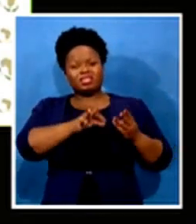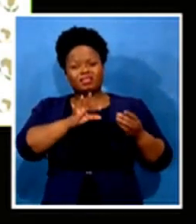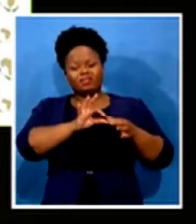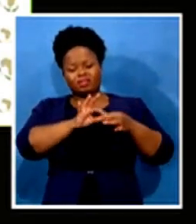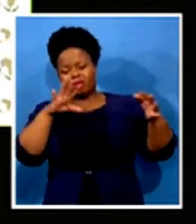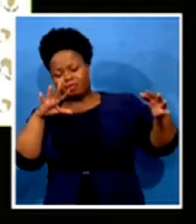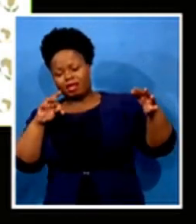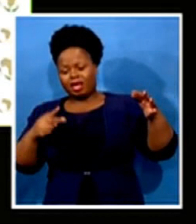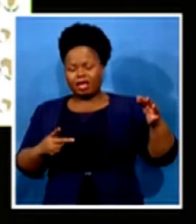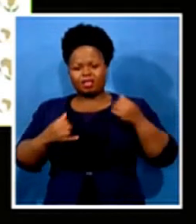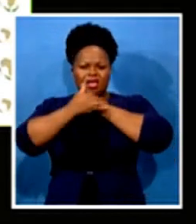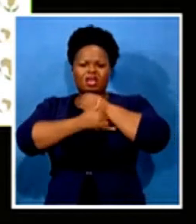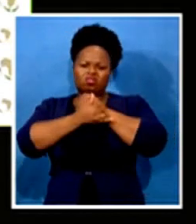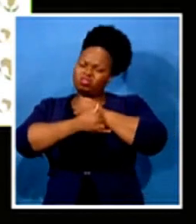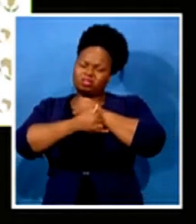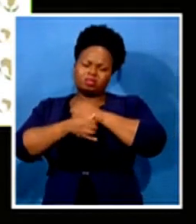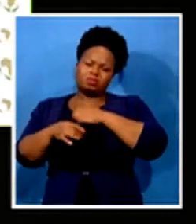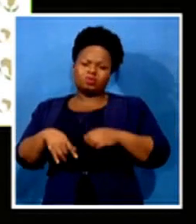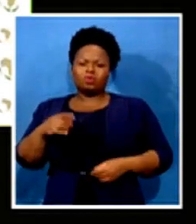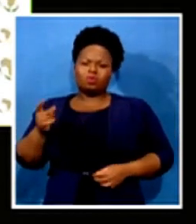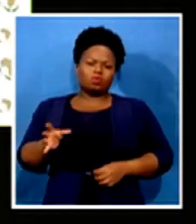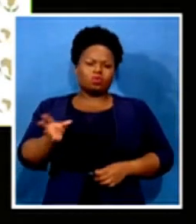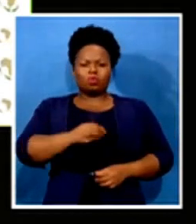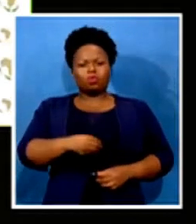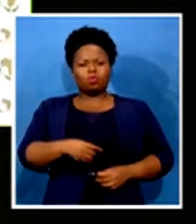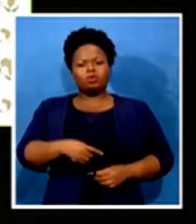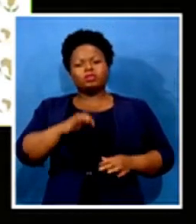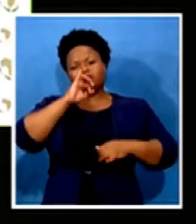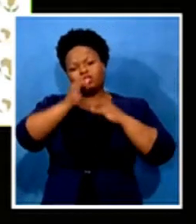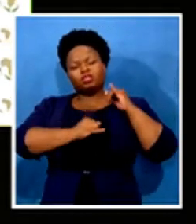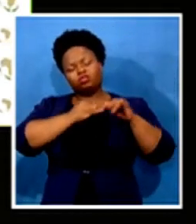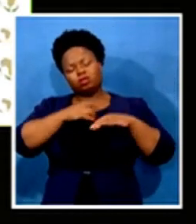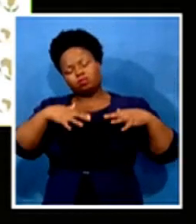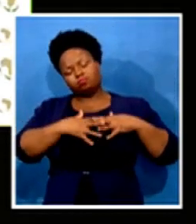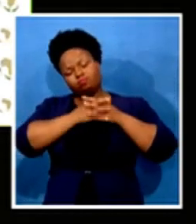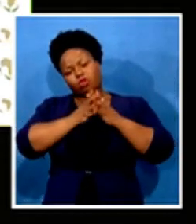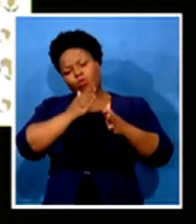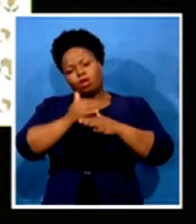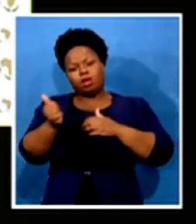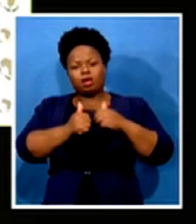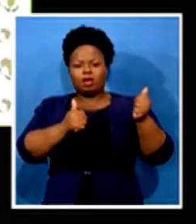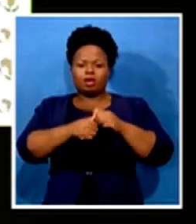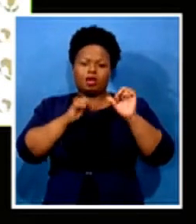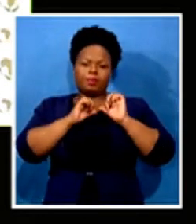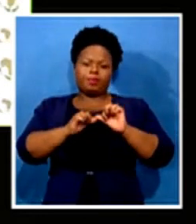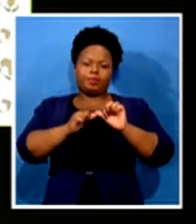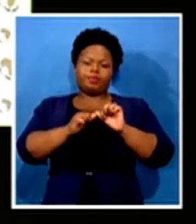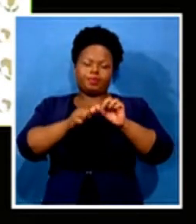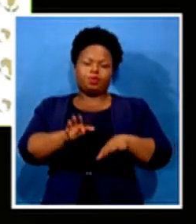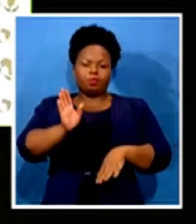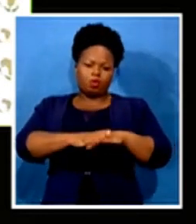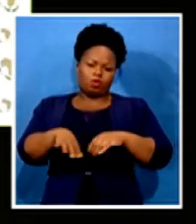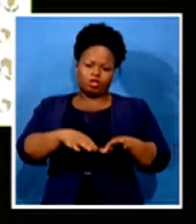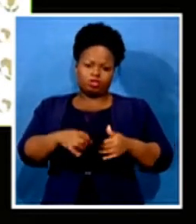whole talk of international solidarity and cooperation has to be translated into action now. And I'm sure that